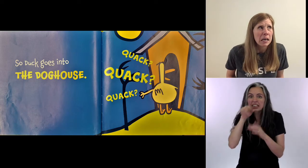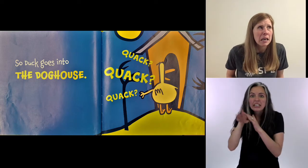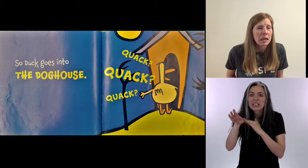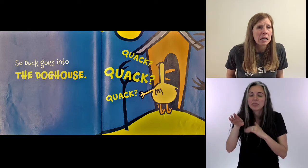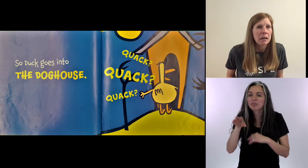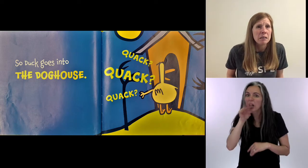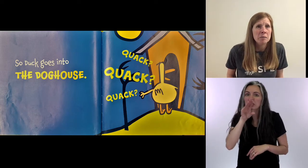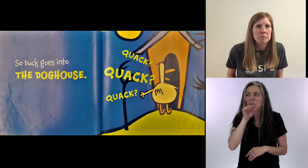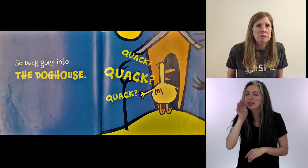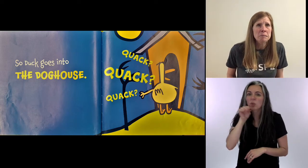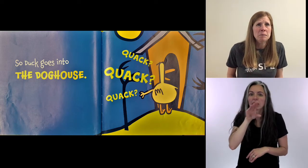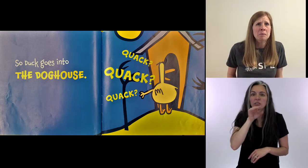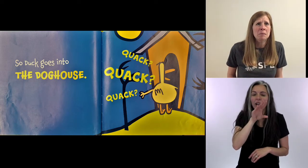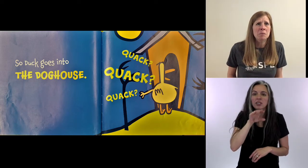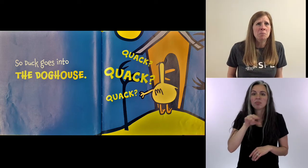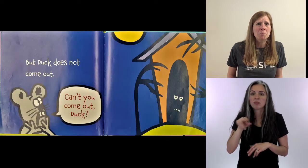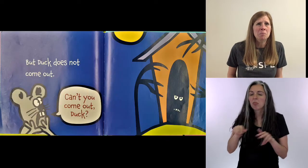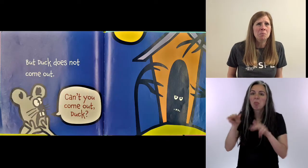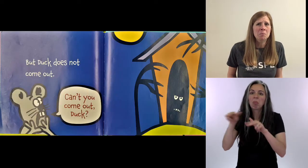quack.